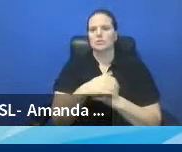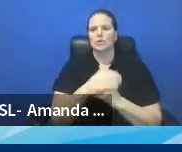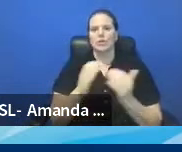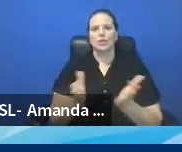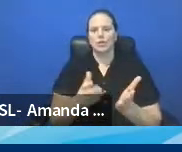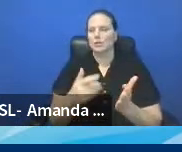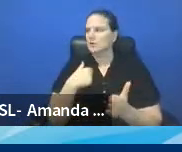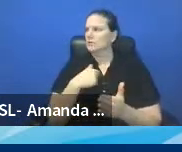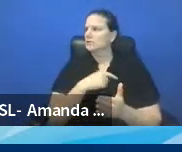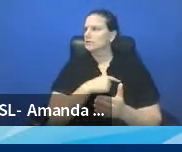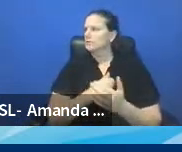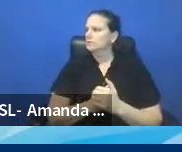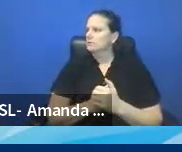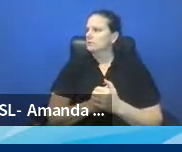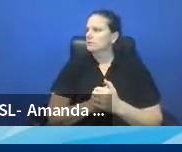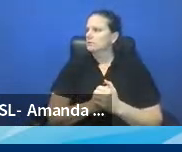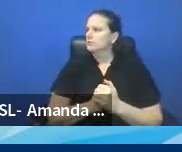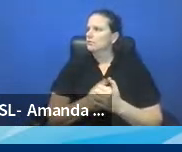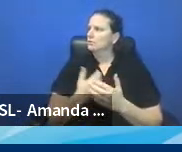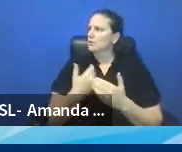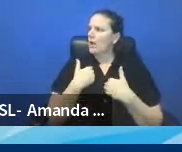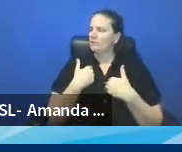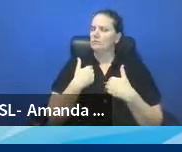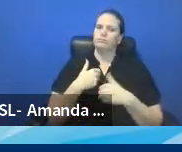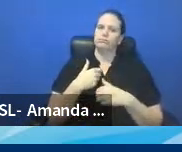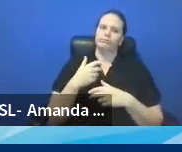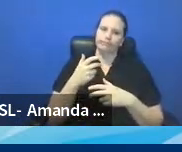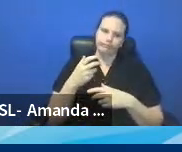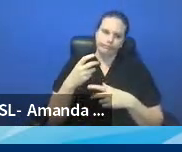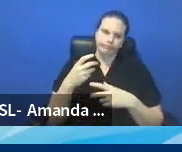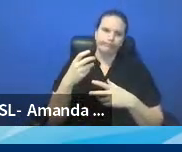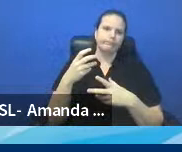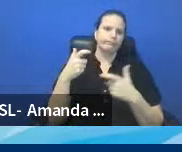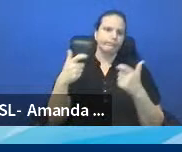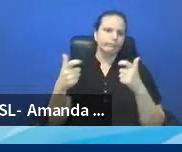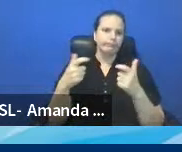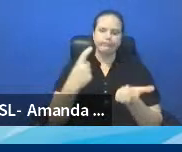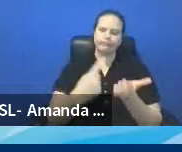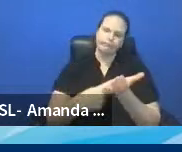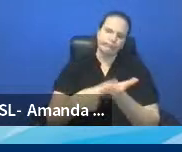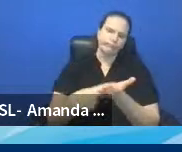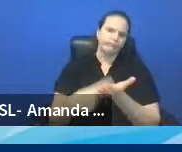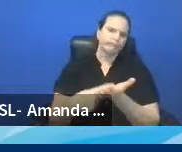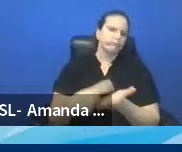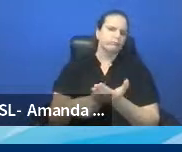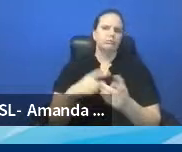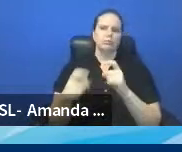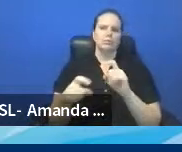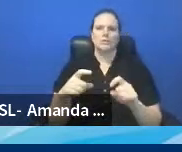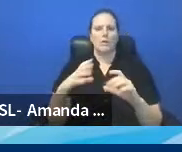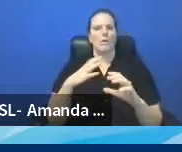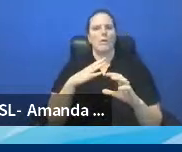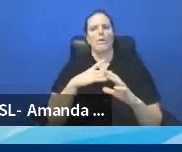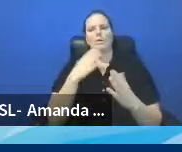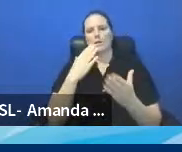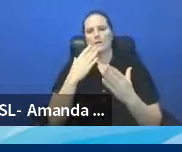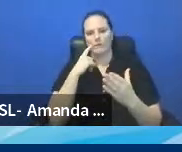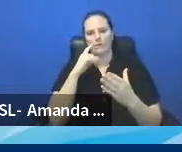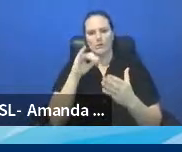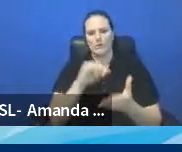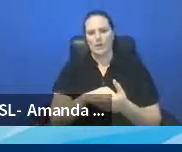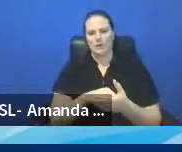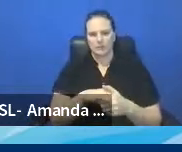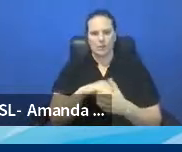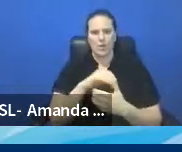of us to have kind of robust questions and discussion, which is one of the goals. So I just want to thank all of you as well as